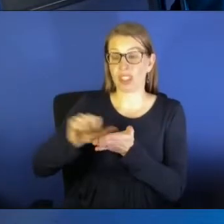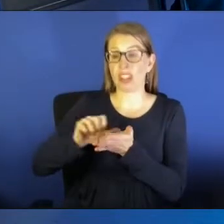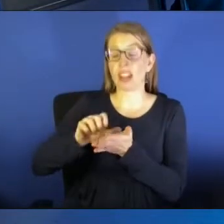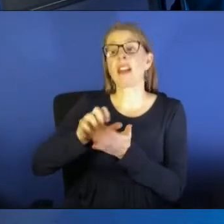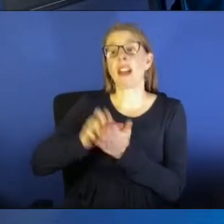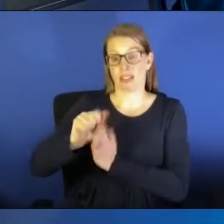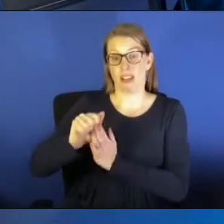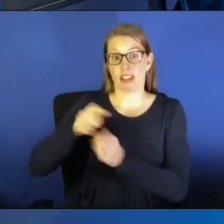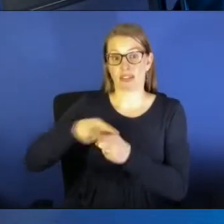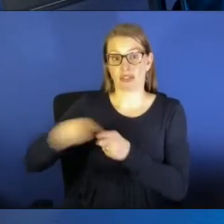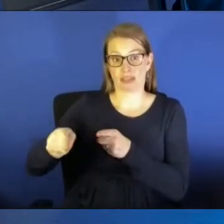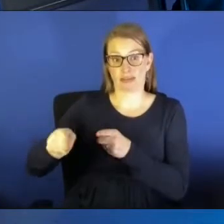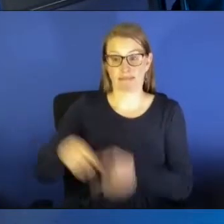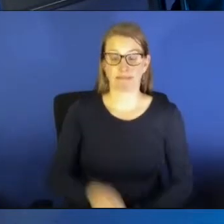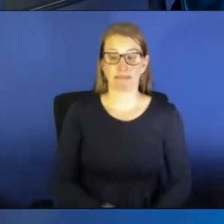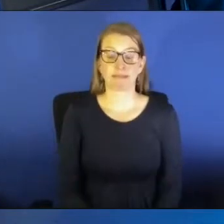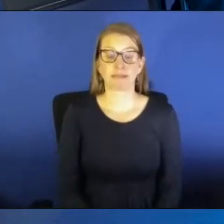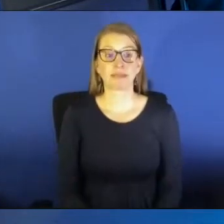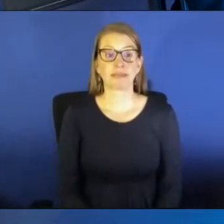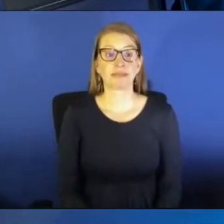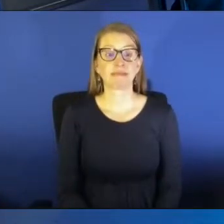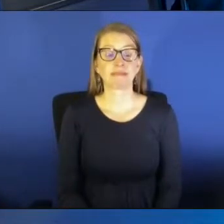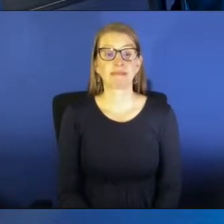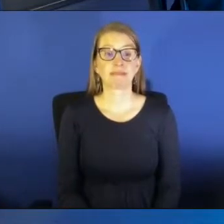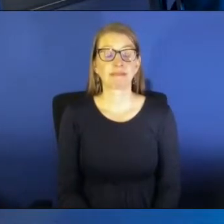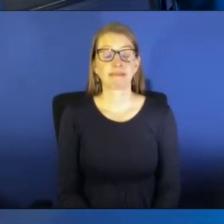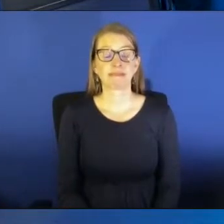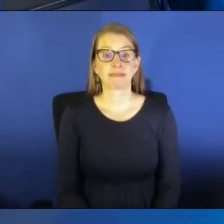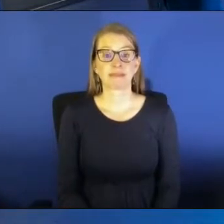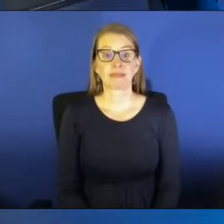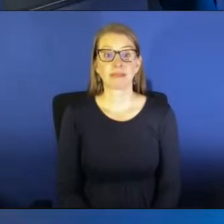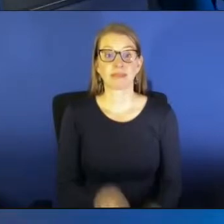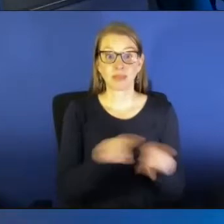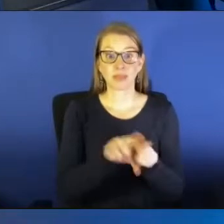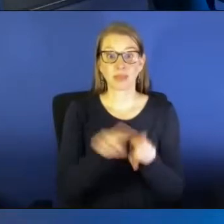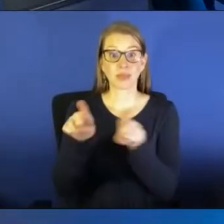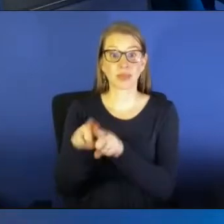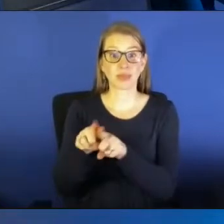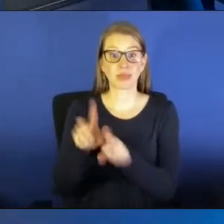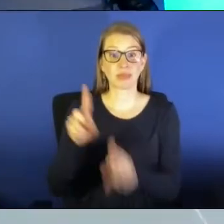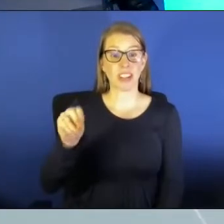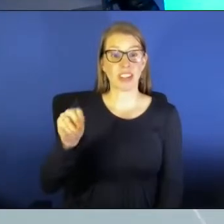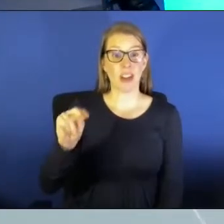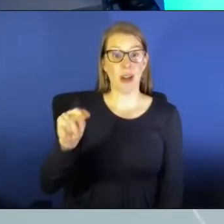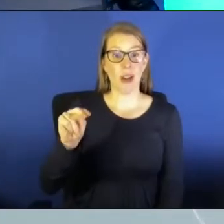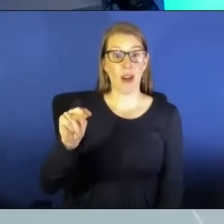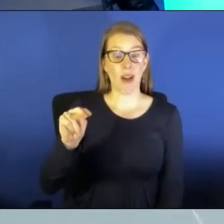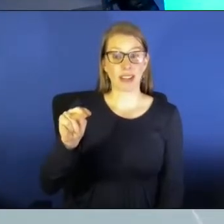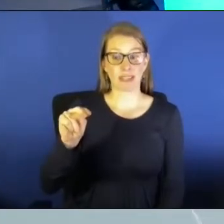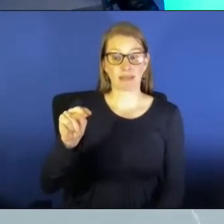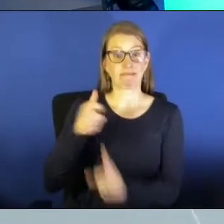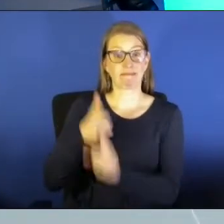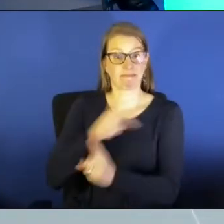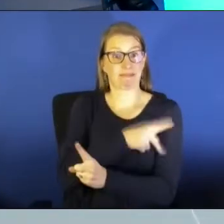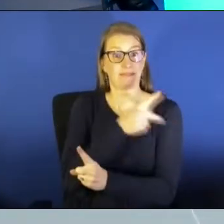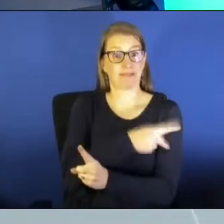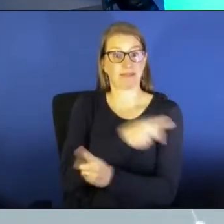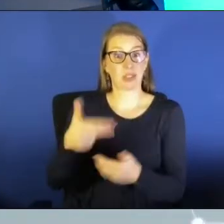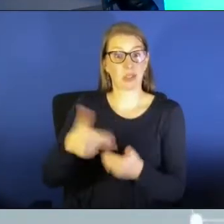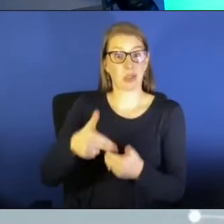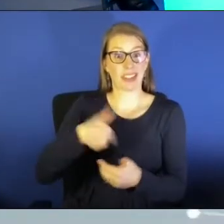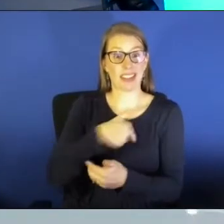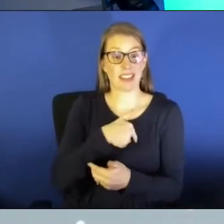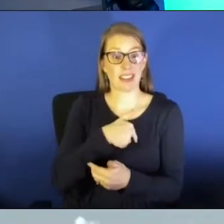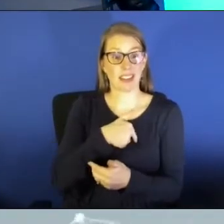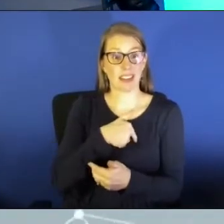University of Kansas Medical Center. And also Don, a patient who joins us via